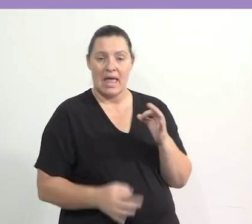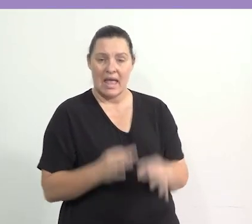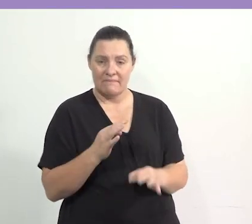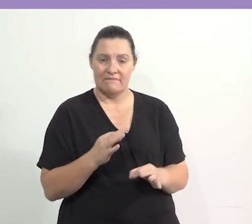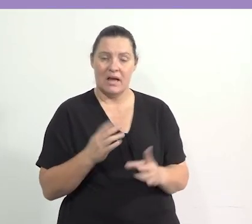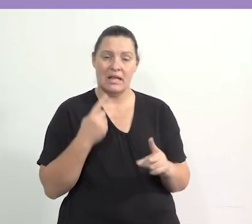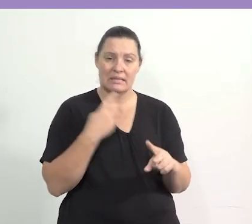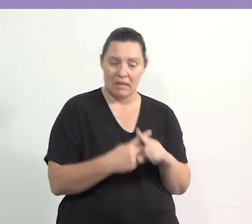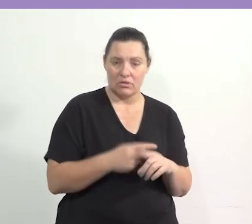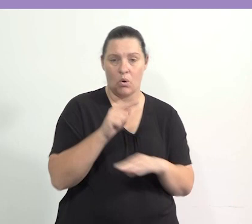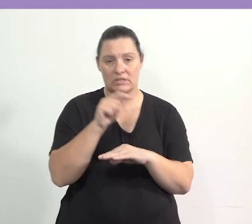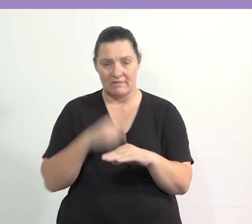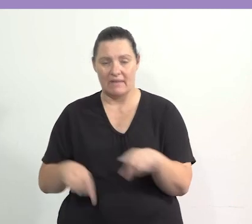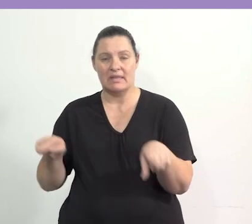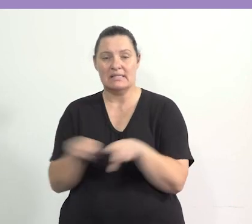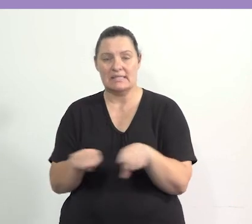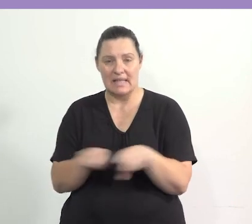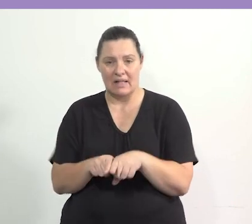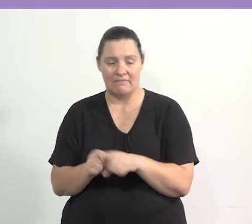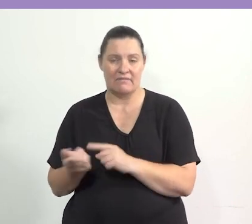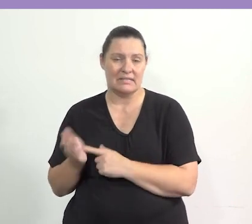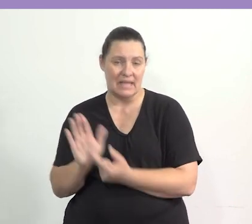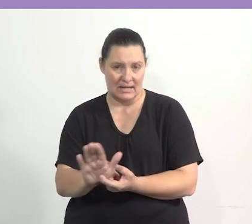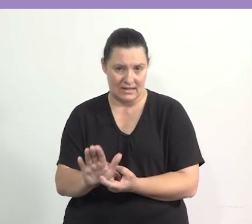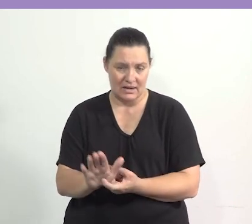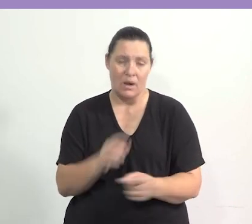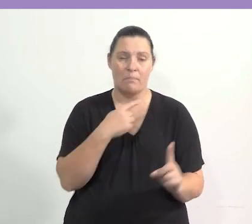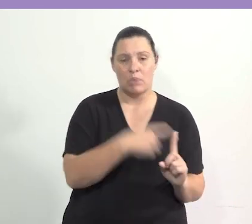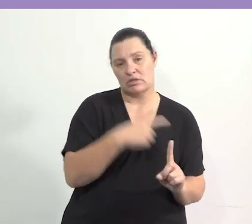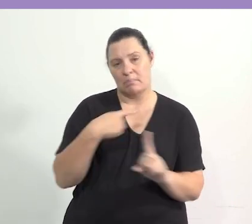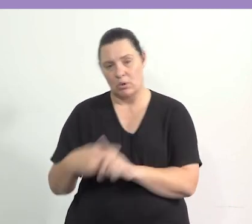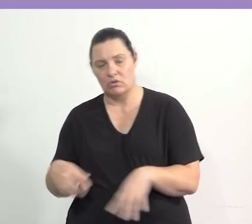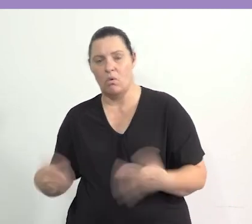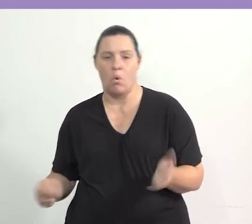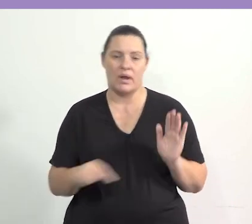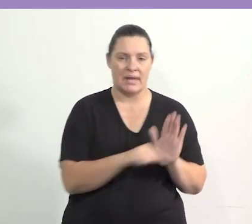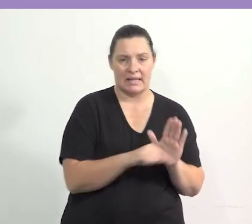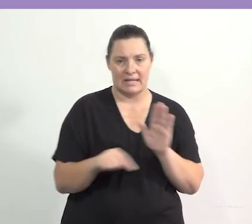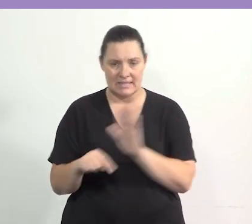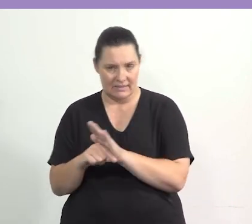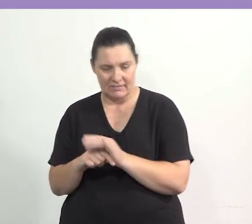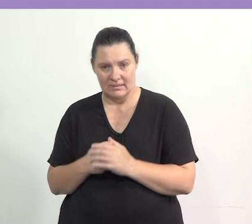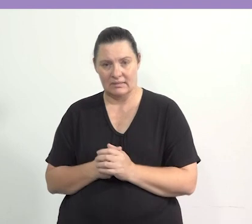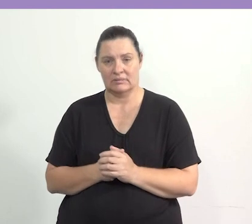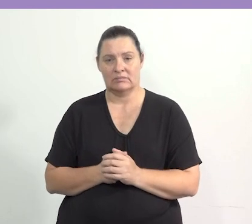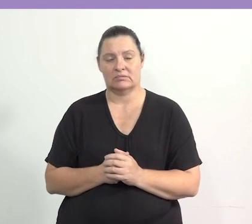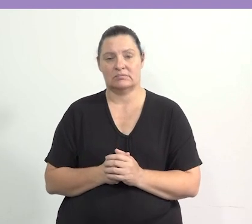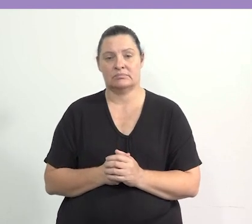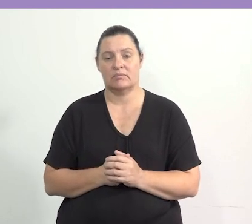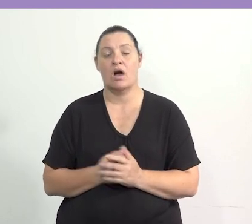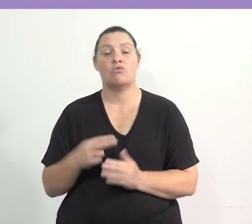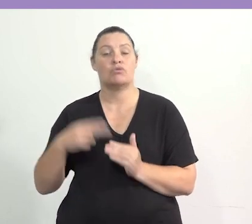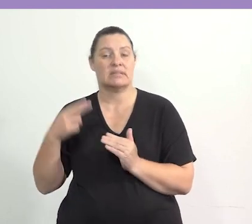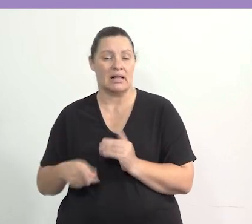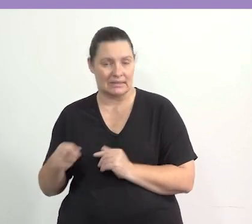multiply or divide numbers of the same sign, meaning when they are both positive or when they are both negative, then